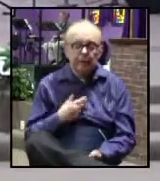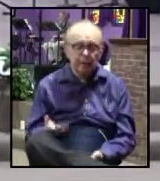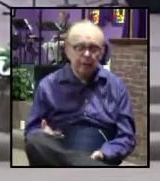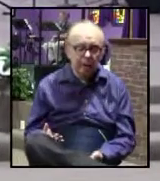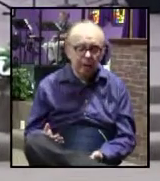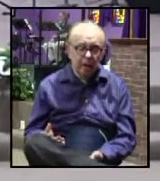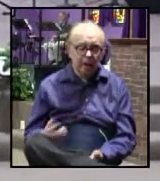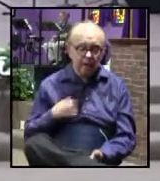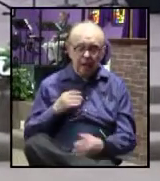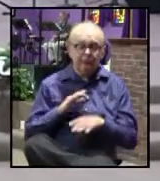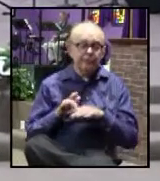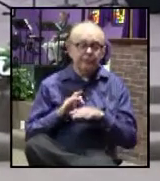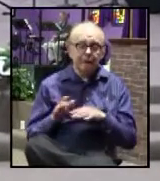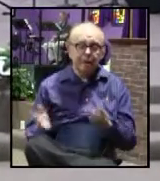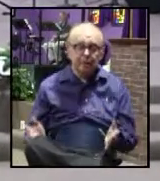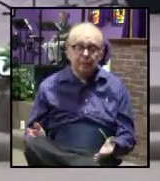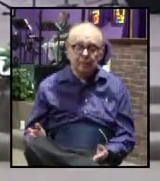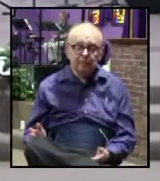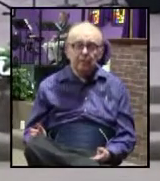me? I'm empty.